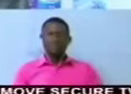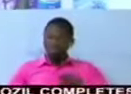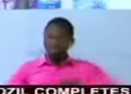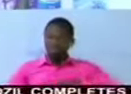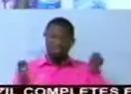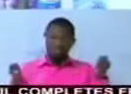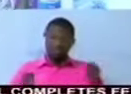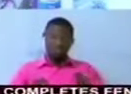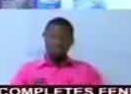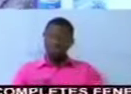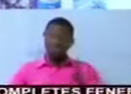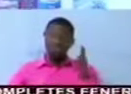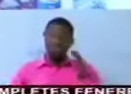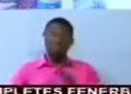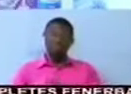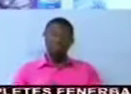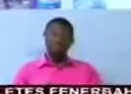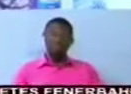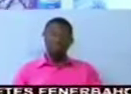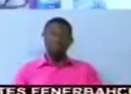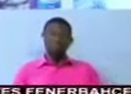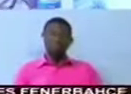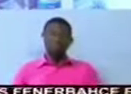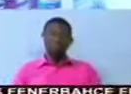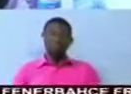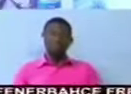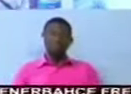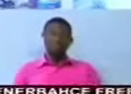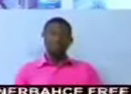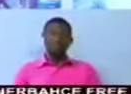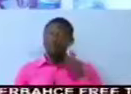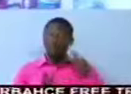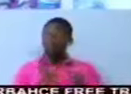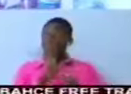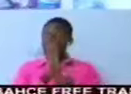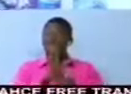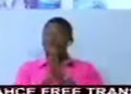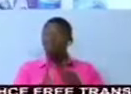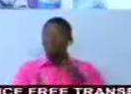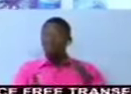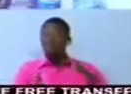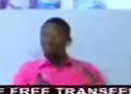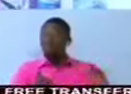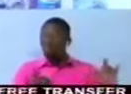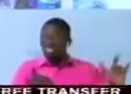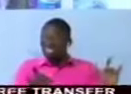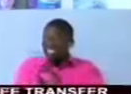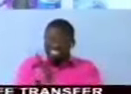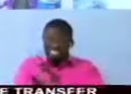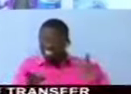fin cut off pour mo mëna lér né dama wara mel ni ma suma ya juré sagar that I'll be completely naked